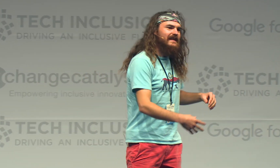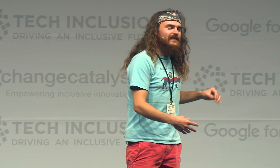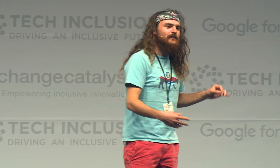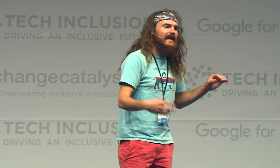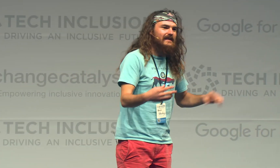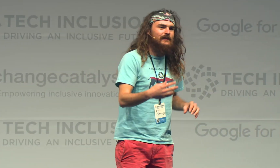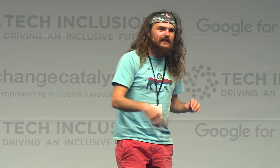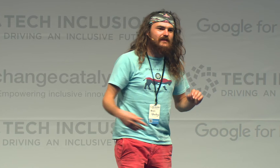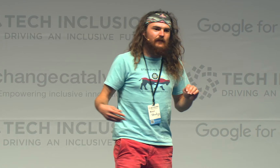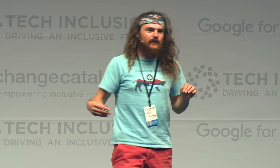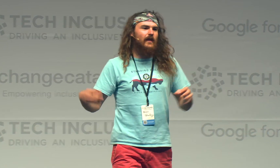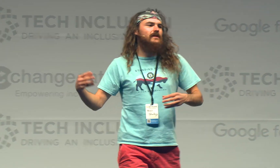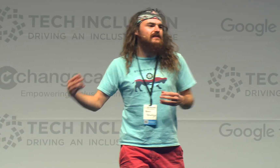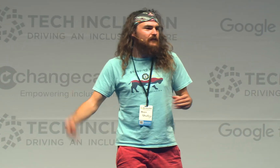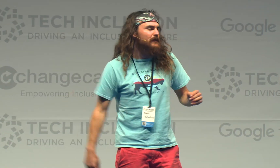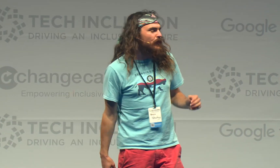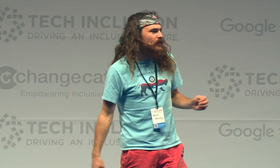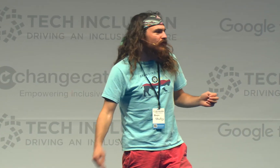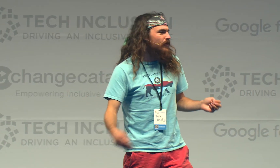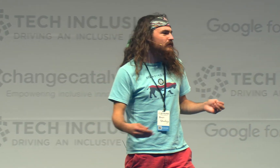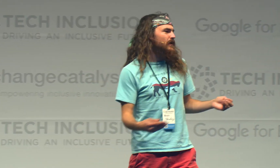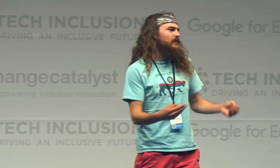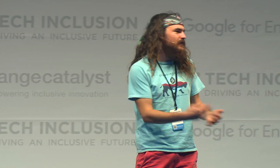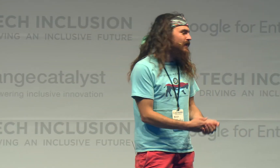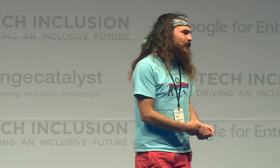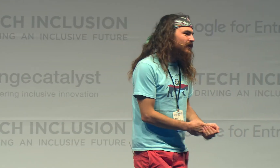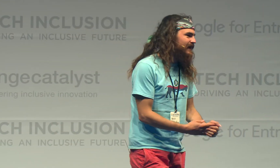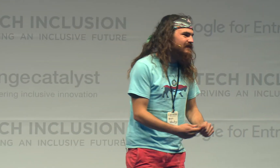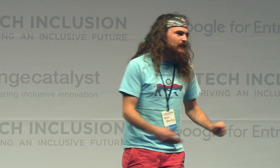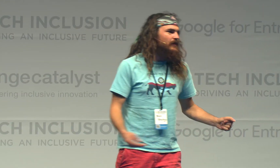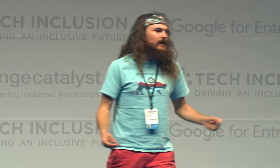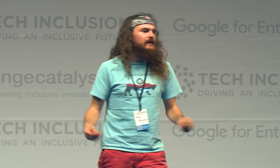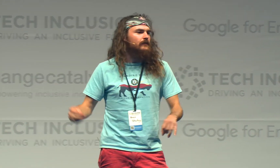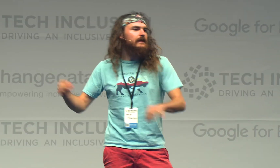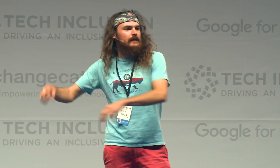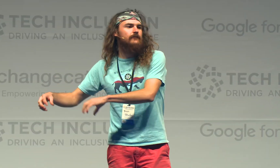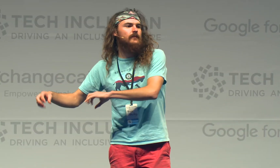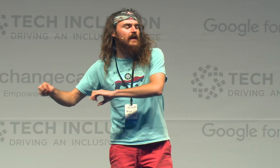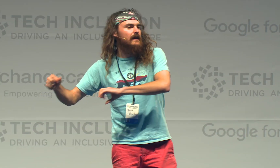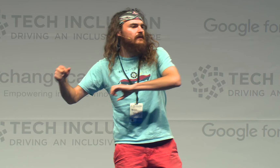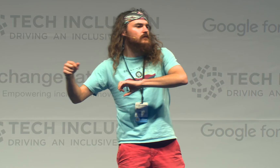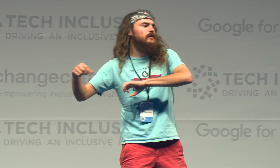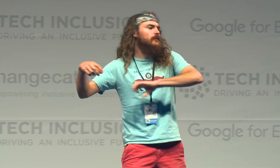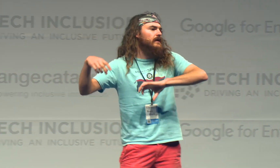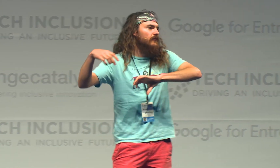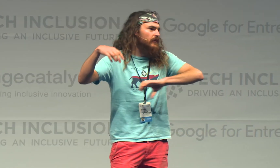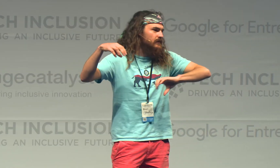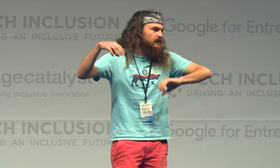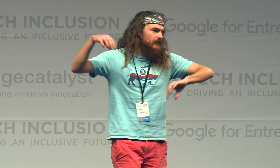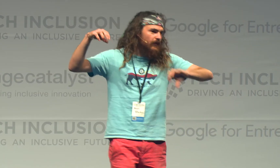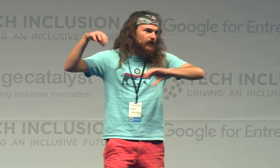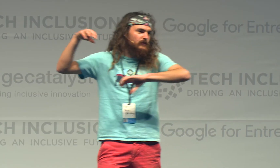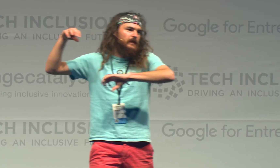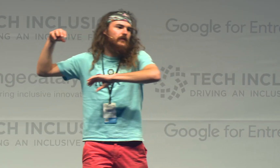money that even began some companies that people work for is probably related to some of the money that was taken from the Black Hills. William Randolph